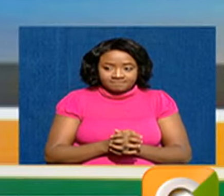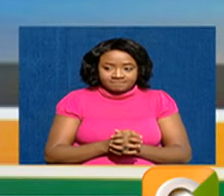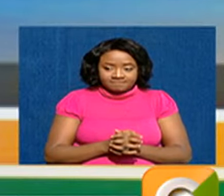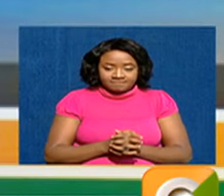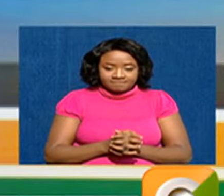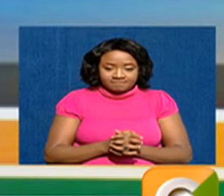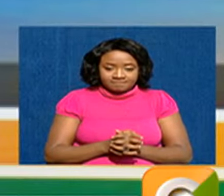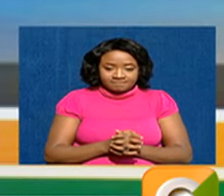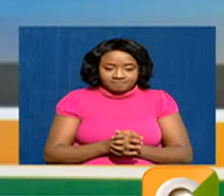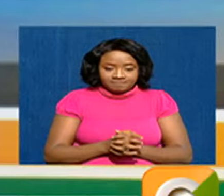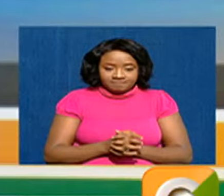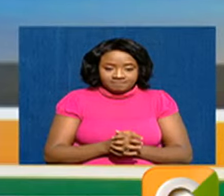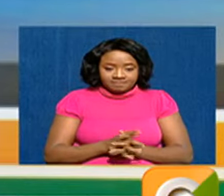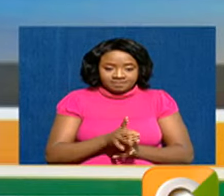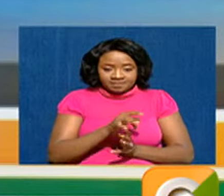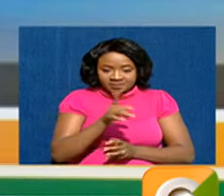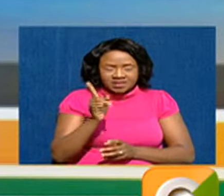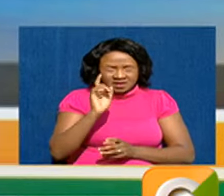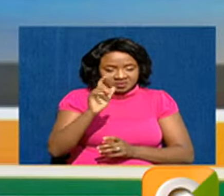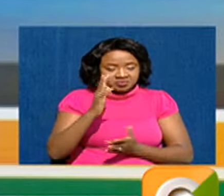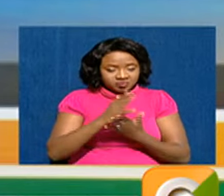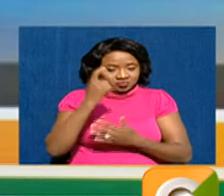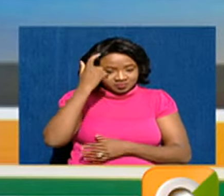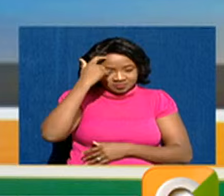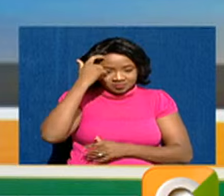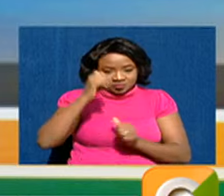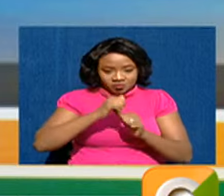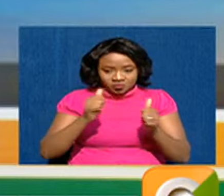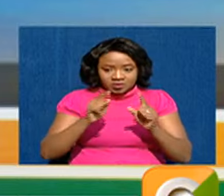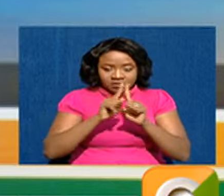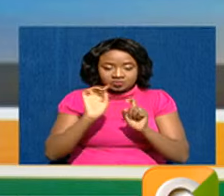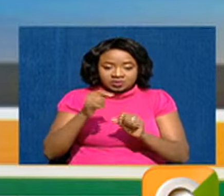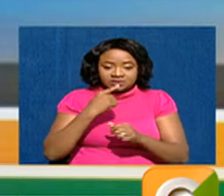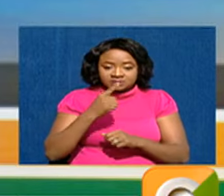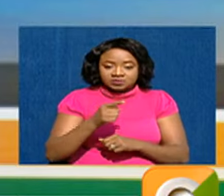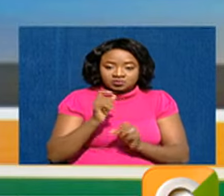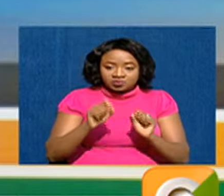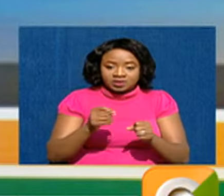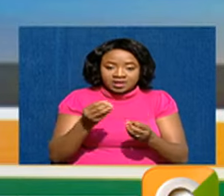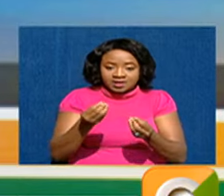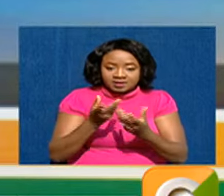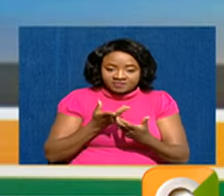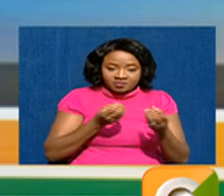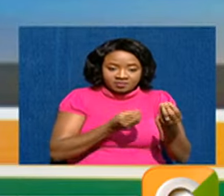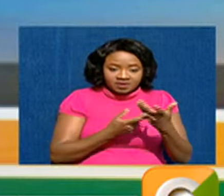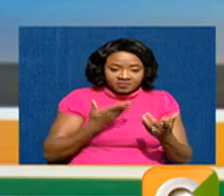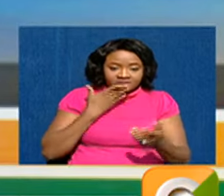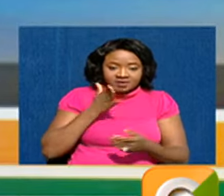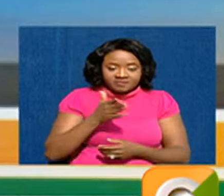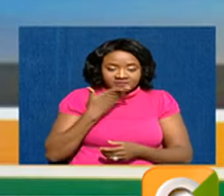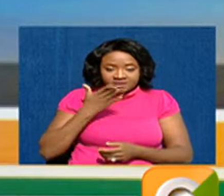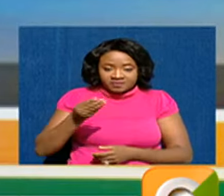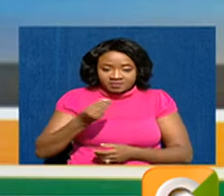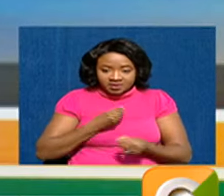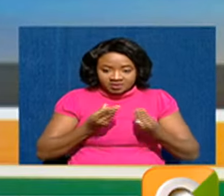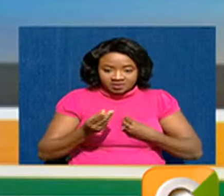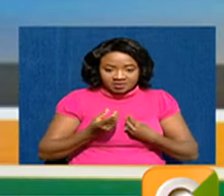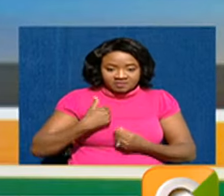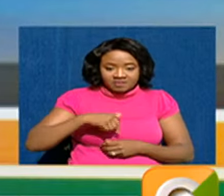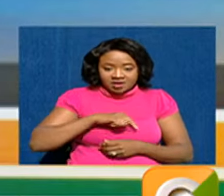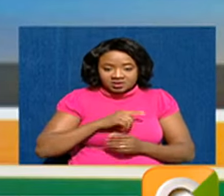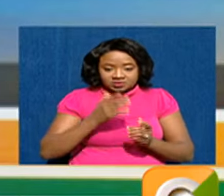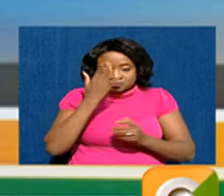quite wise. And I can tell you they have been able to give us very good feedback on how we can make our system